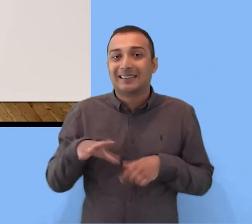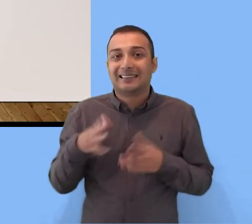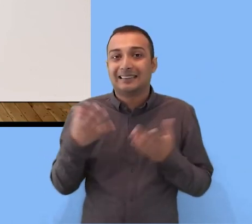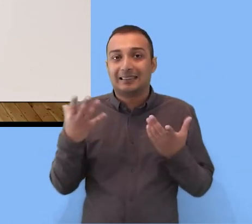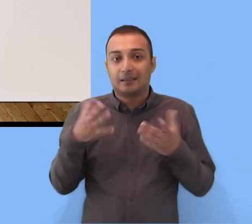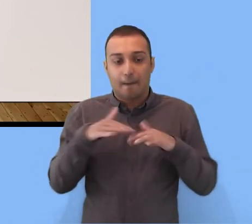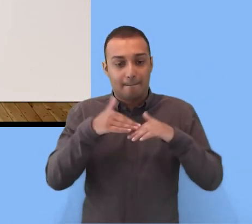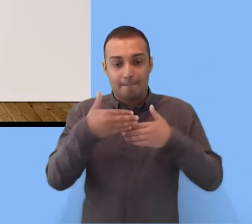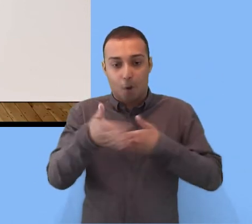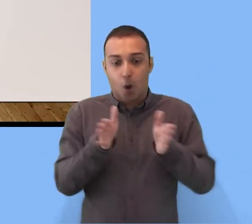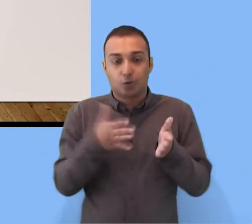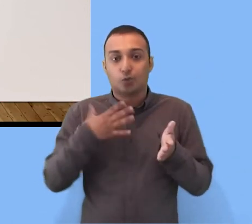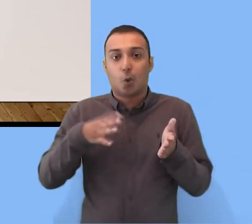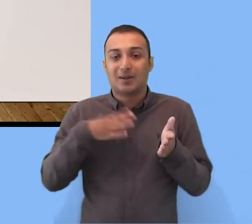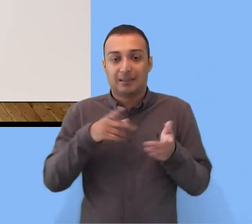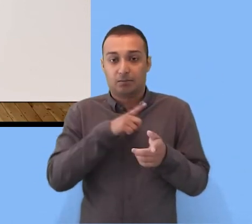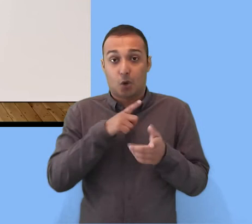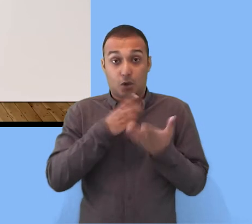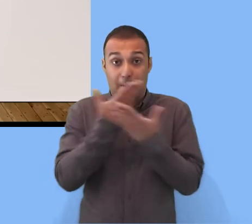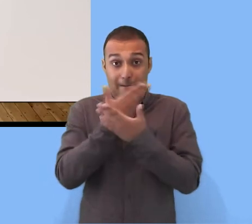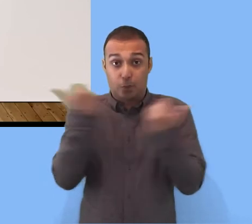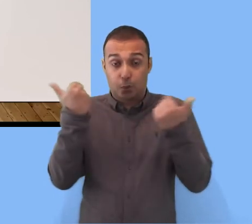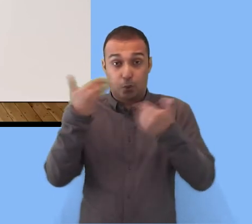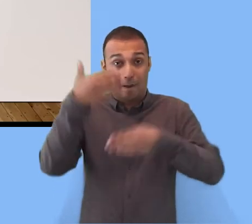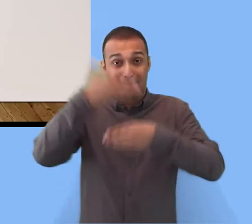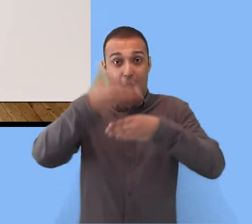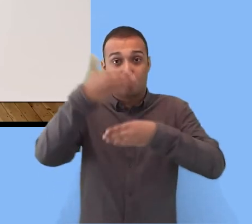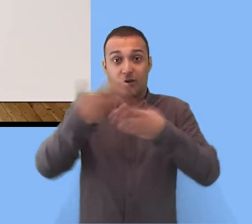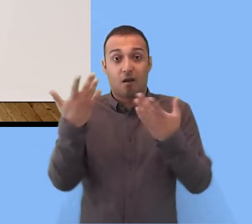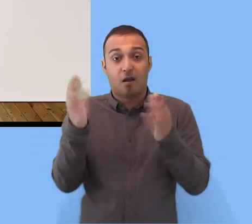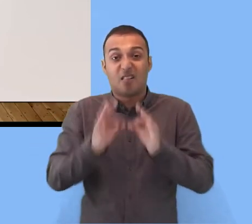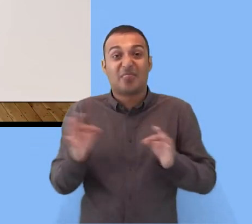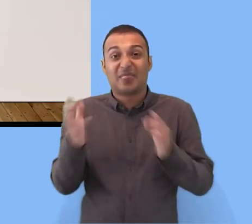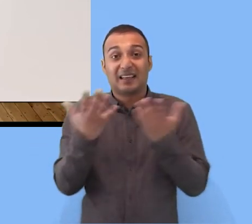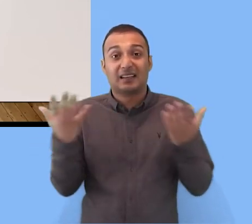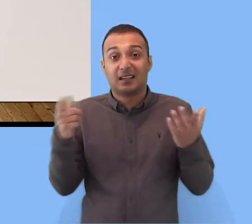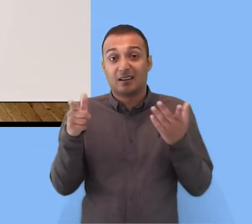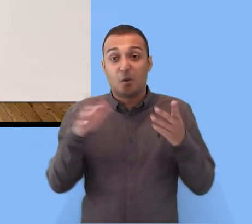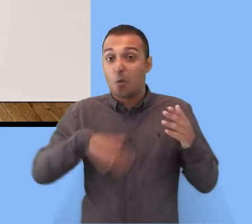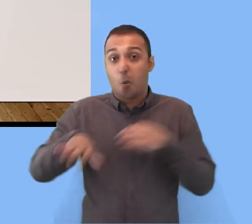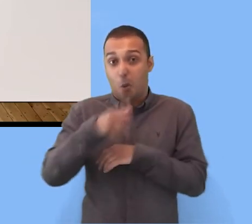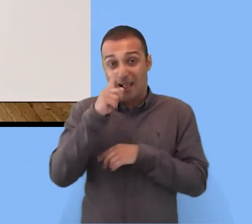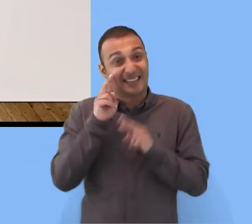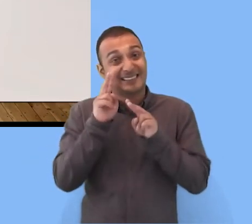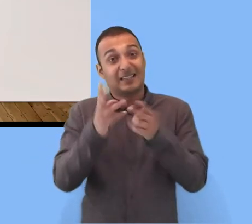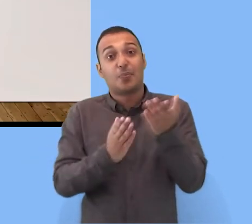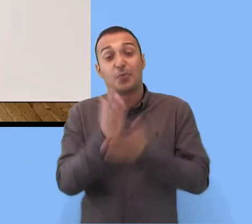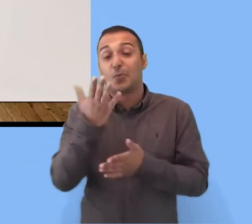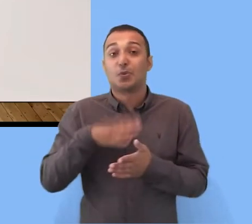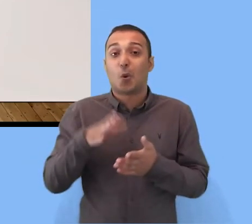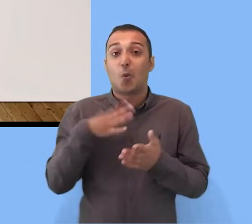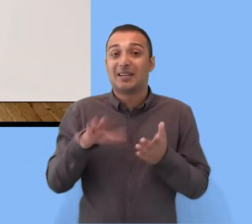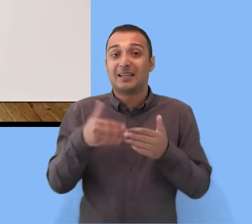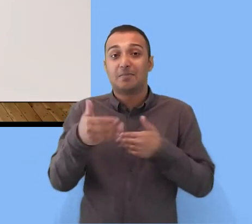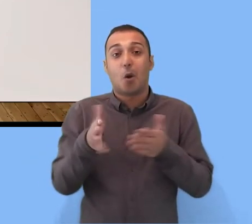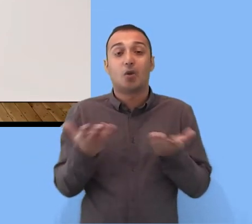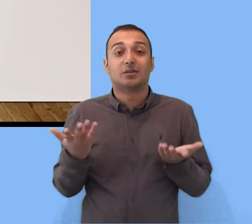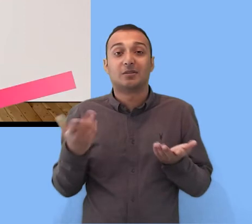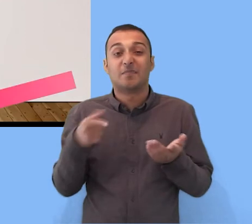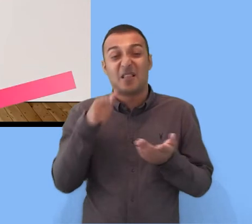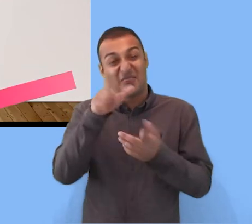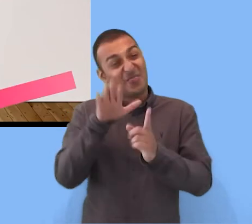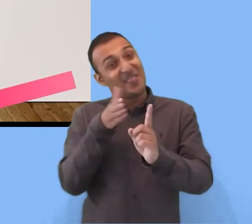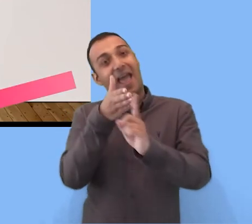away in the first place. That's what I'm aiming for. It's a long road. It's not going to happen in my lifetime, but we can all make as